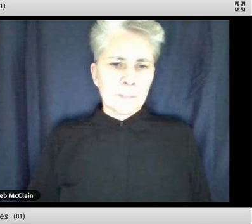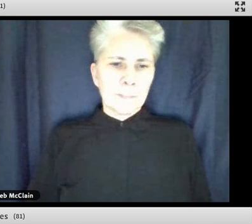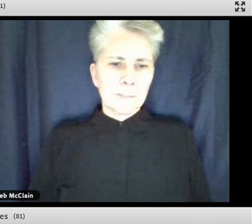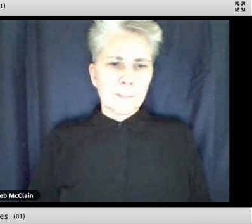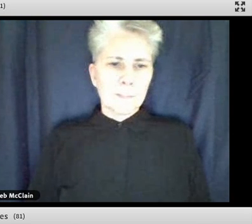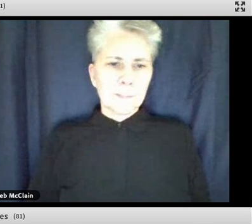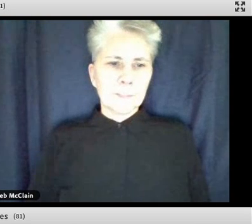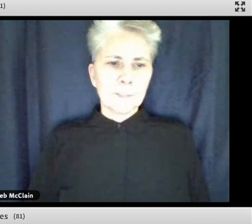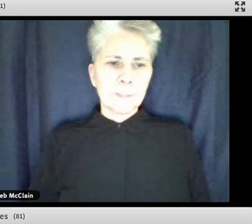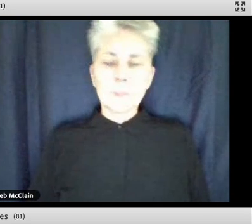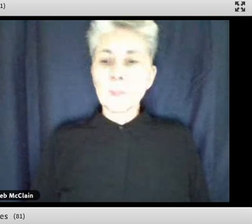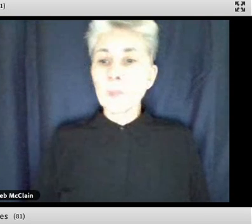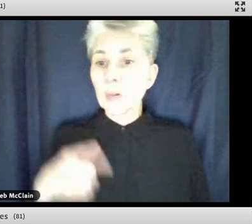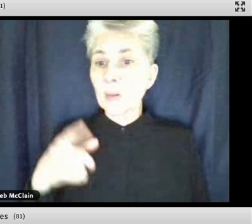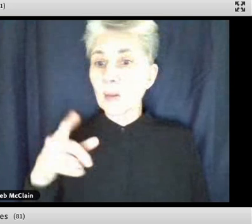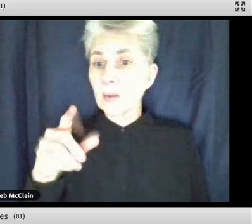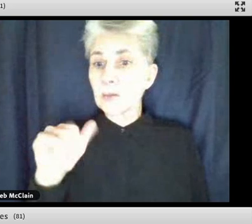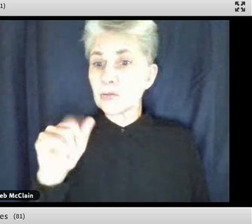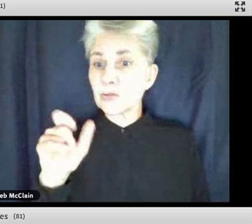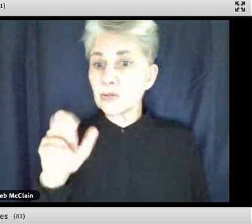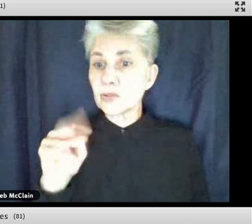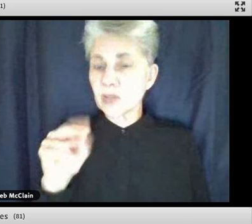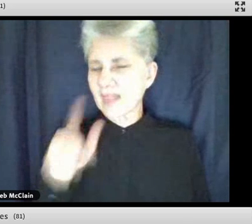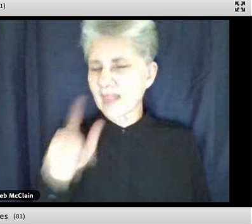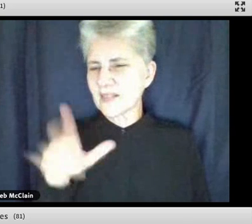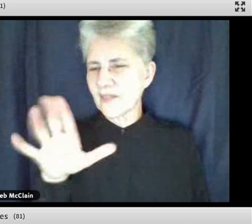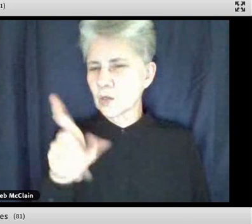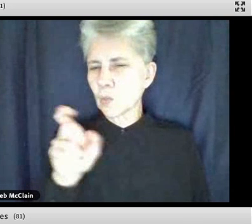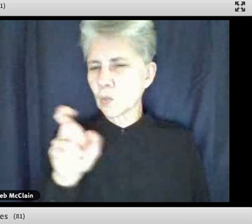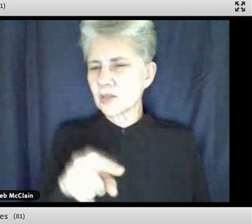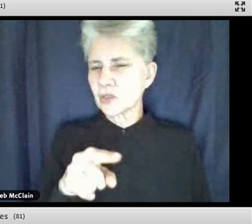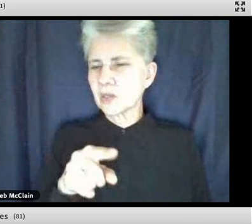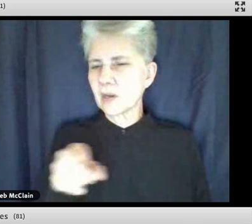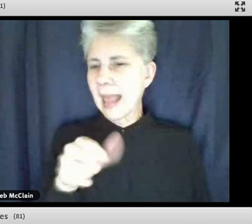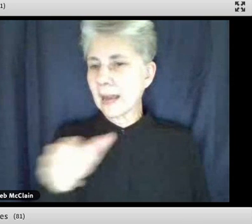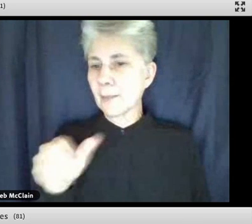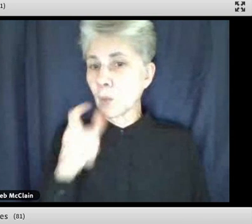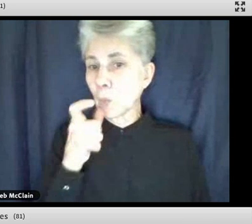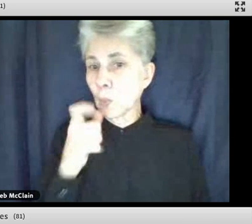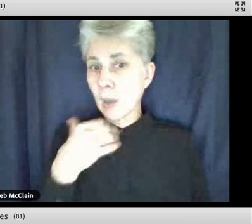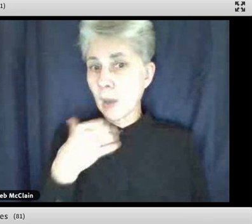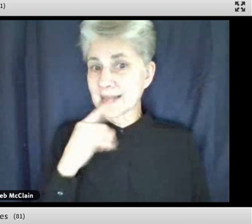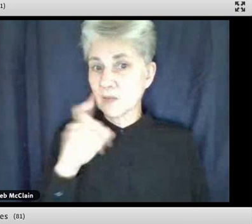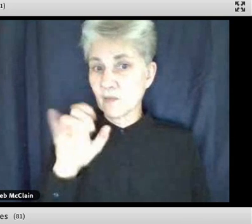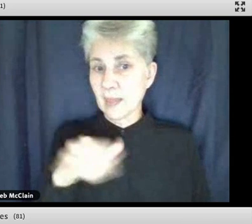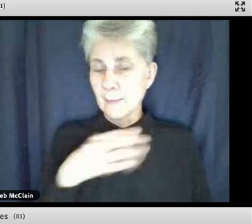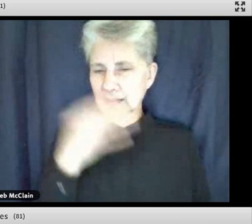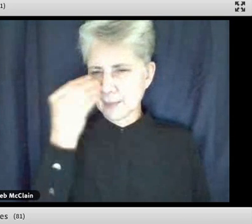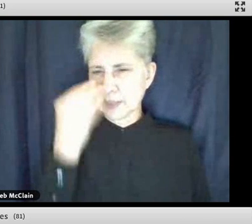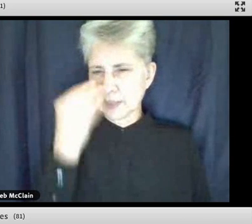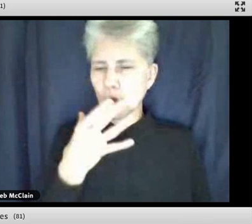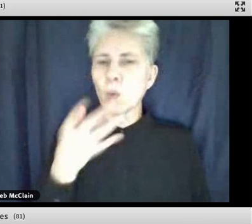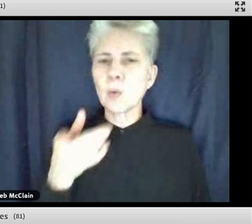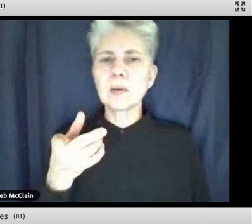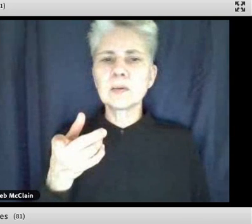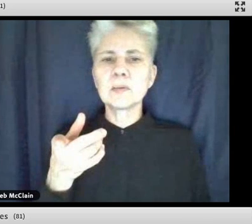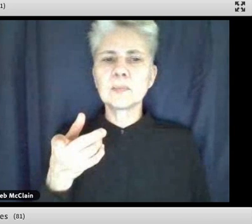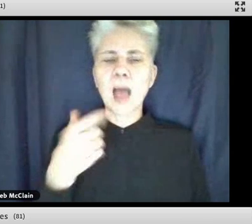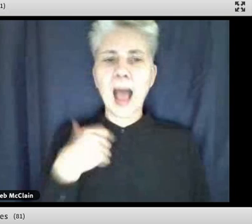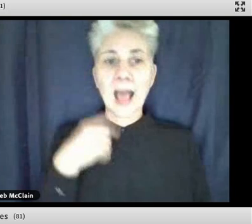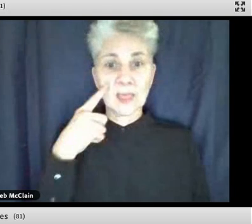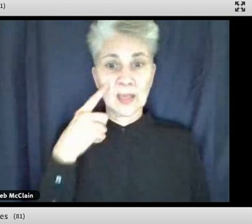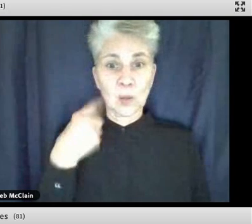And G. Simmons, that's a fantastic question. And anybody who has an answer for that, please let me know. I think we